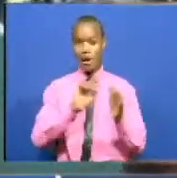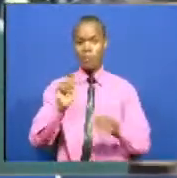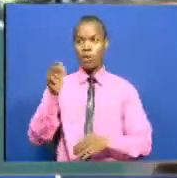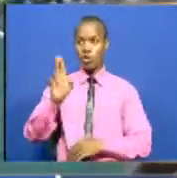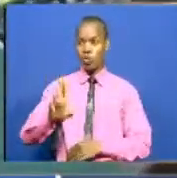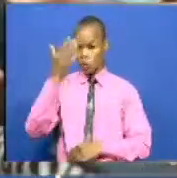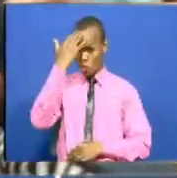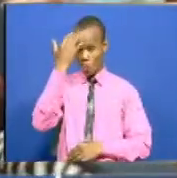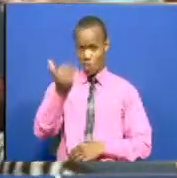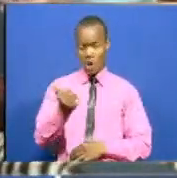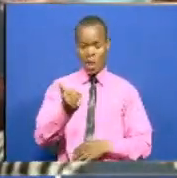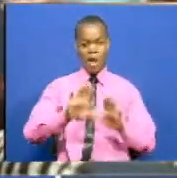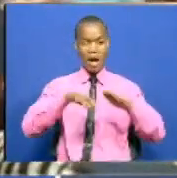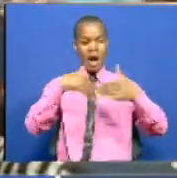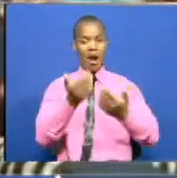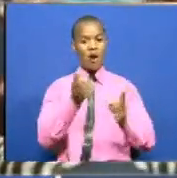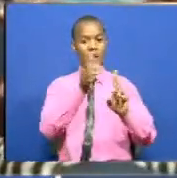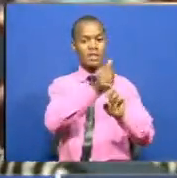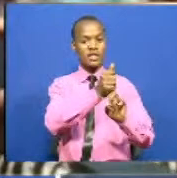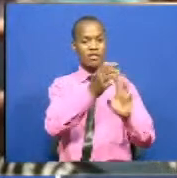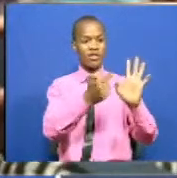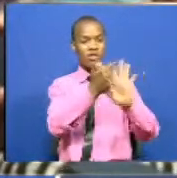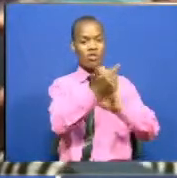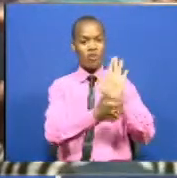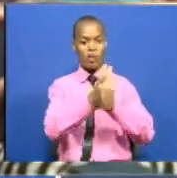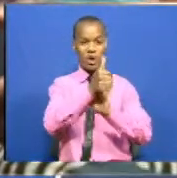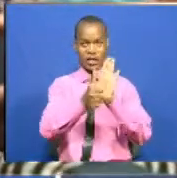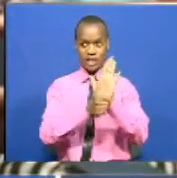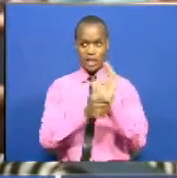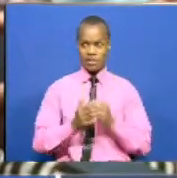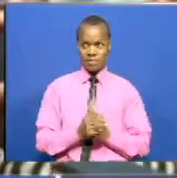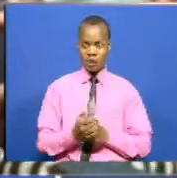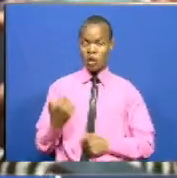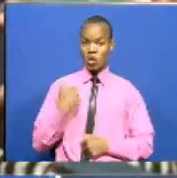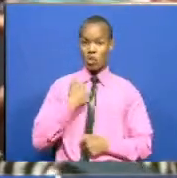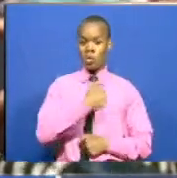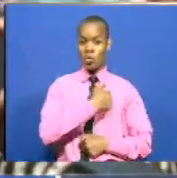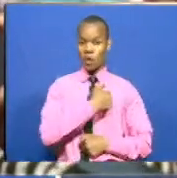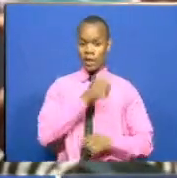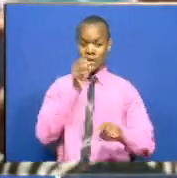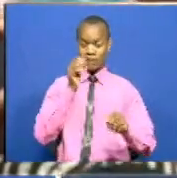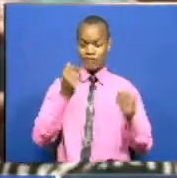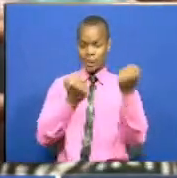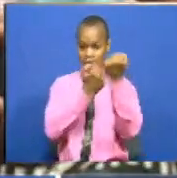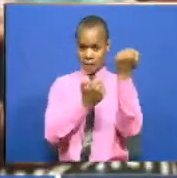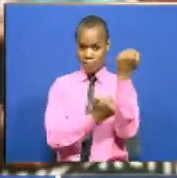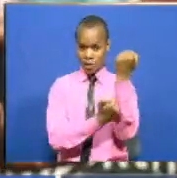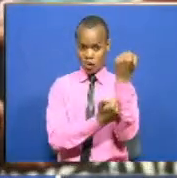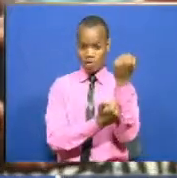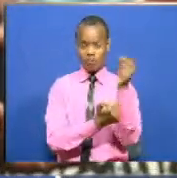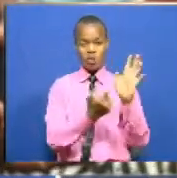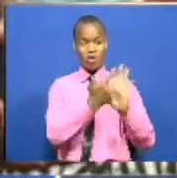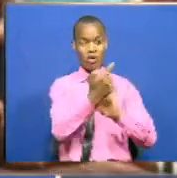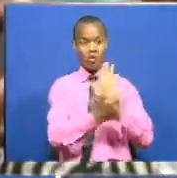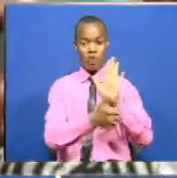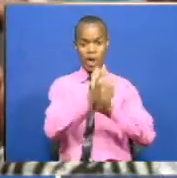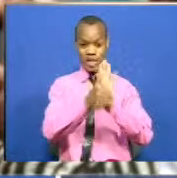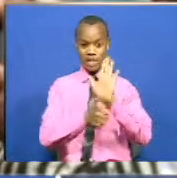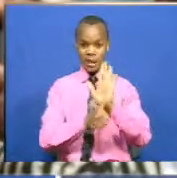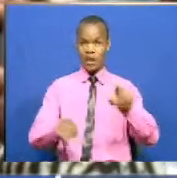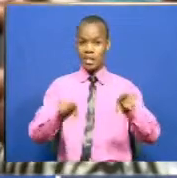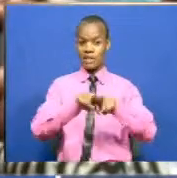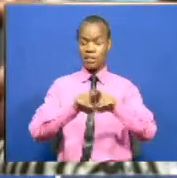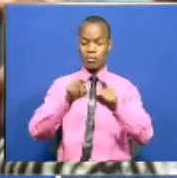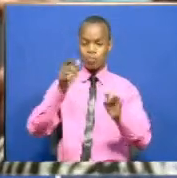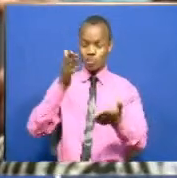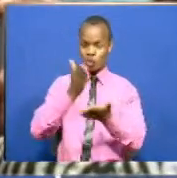Four agenda. Now, we support you for your four big agenda, and we really recognize you, we